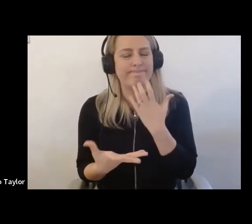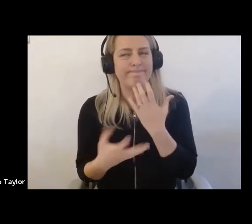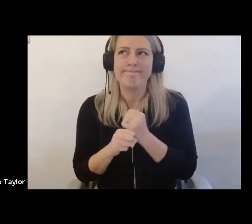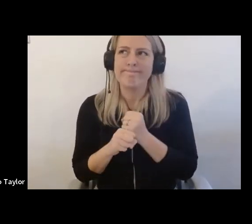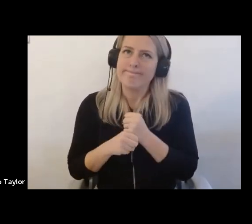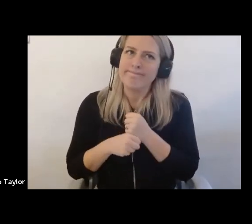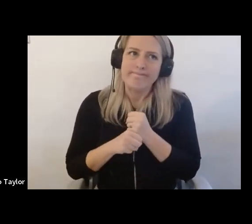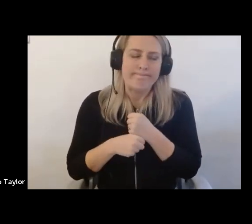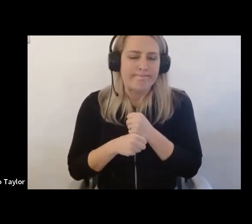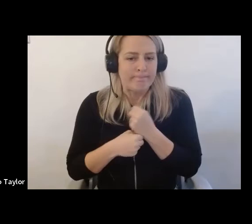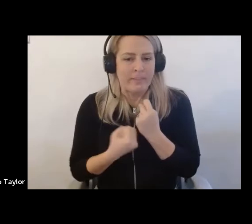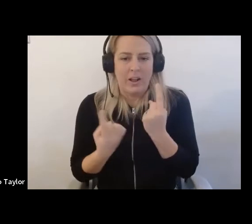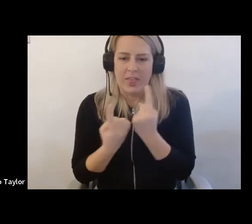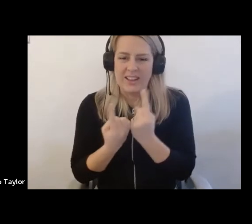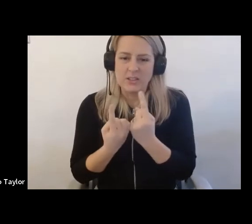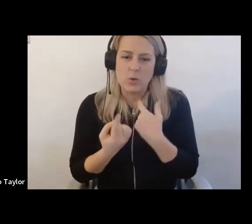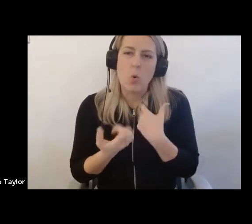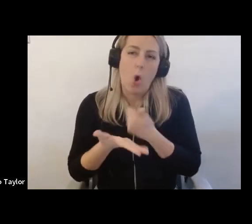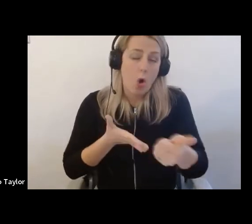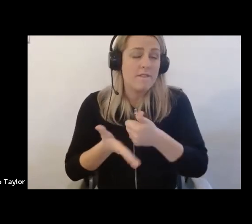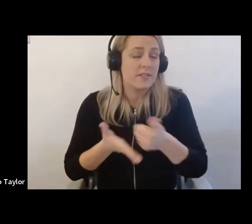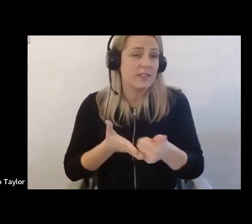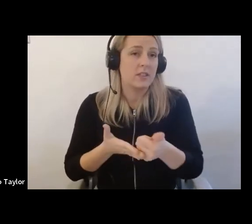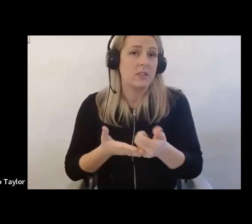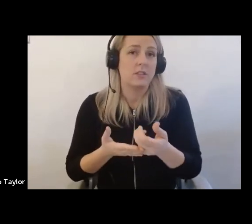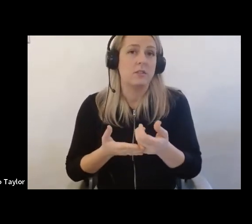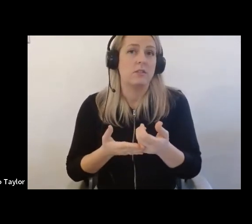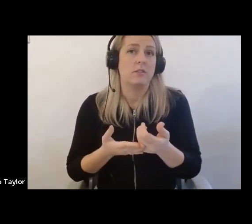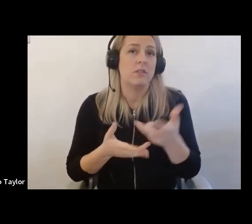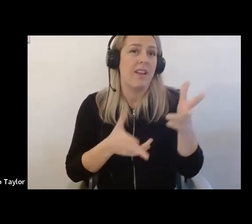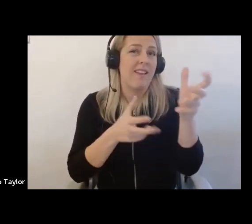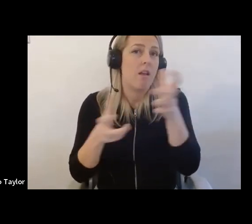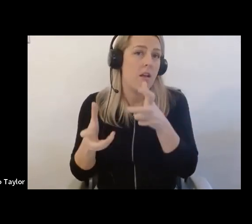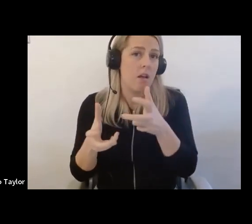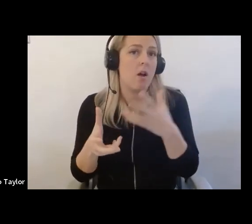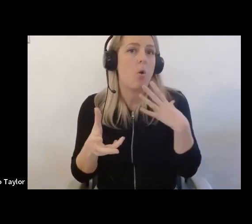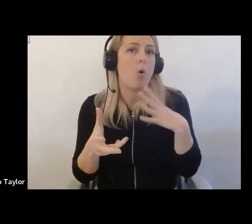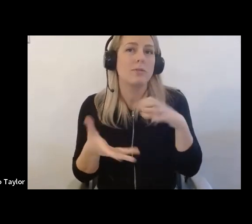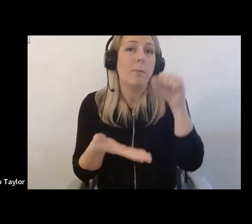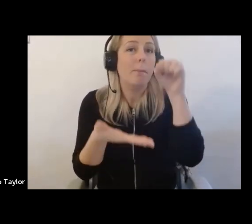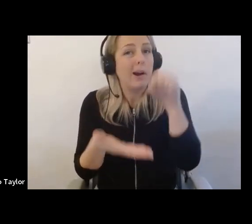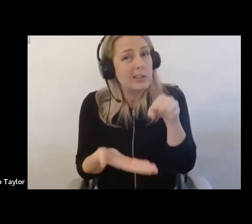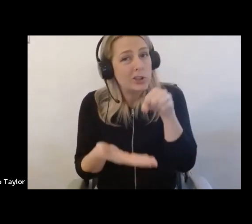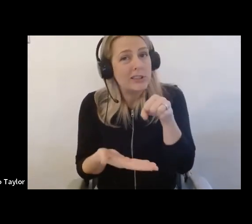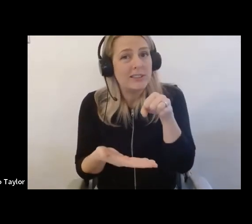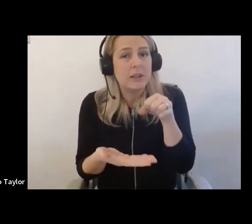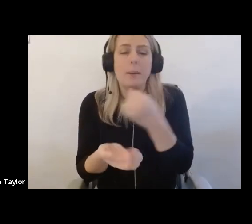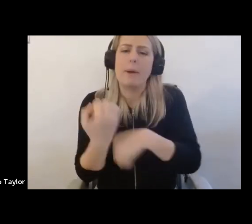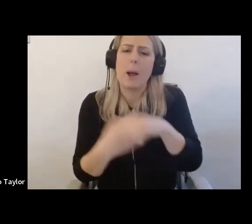is we want to some extent centralize budgets so that